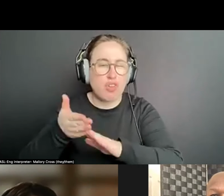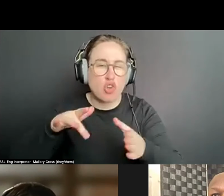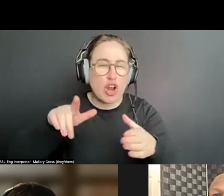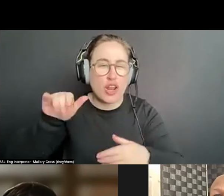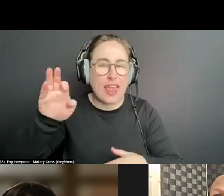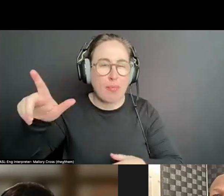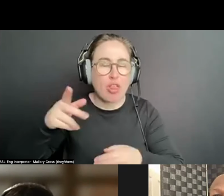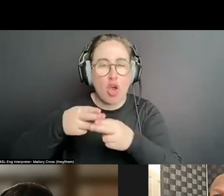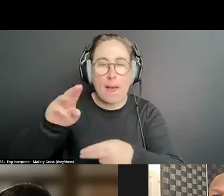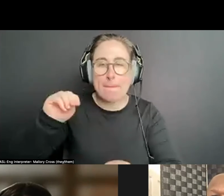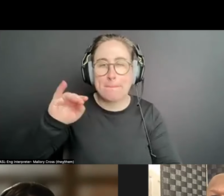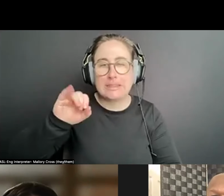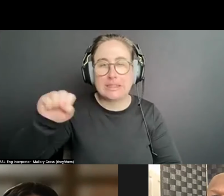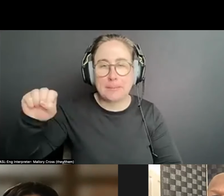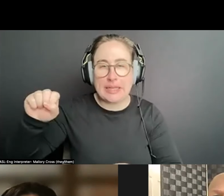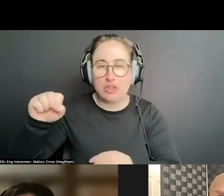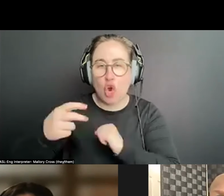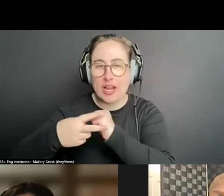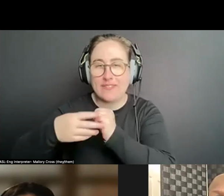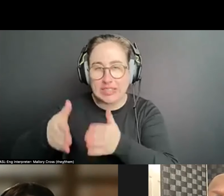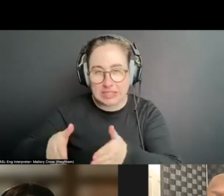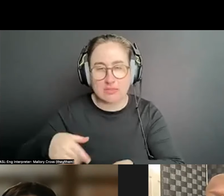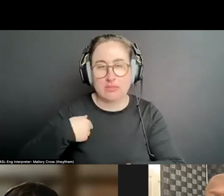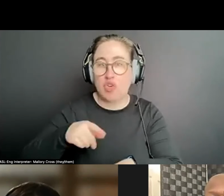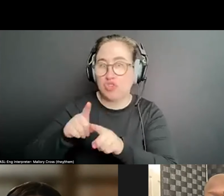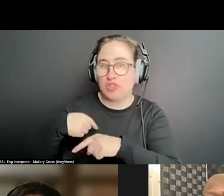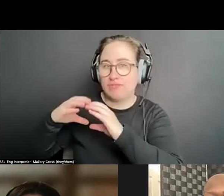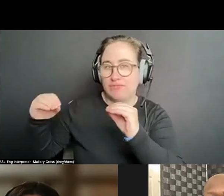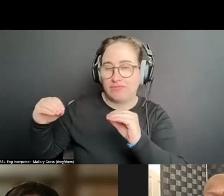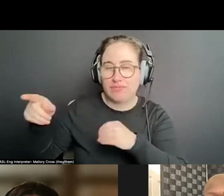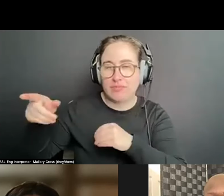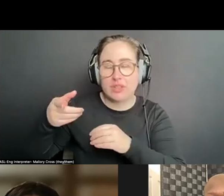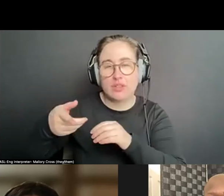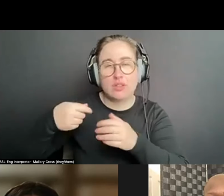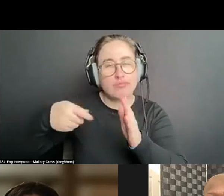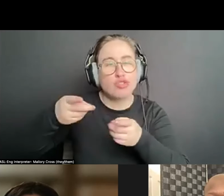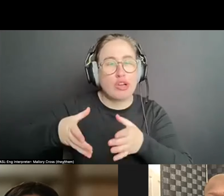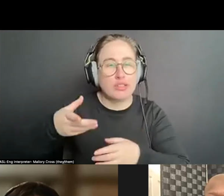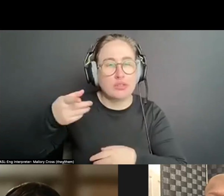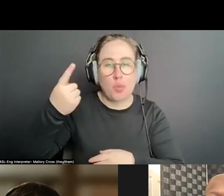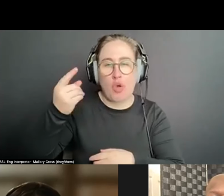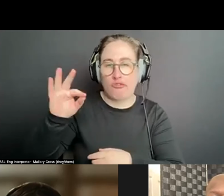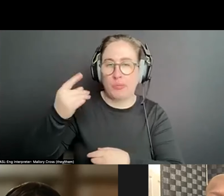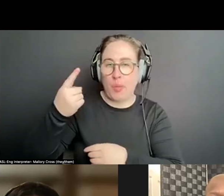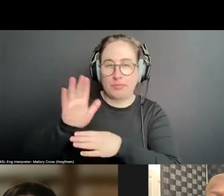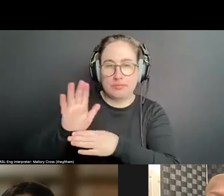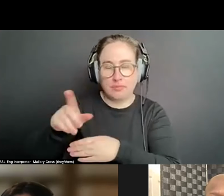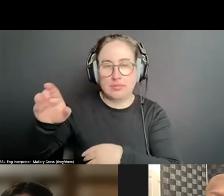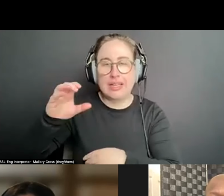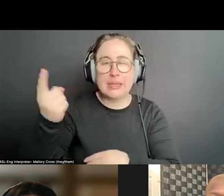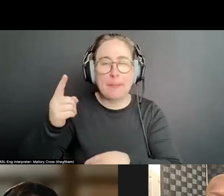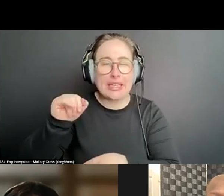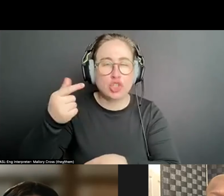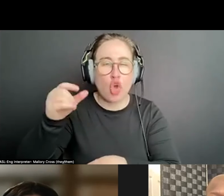am co-directing alongside Hubert Taylor, Somebody's Gone, which is a film about the great brother Theotis Taylor,